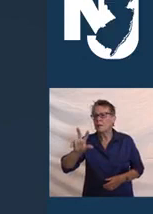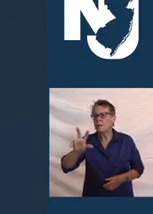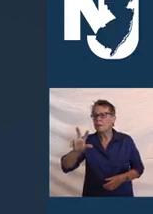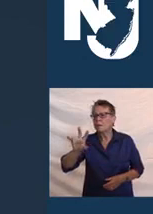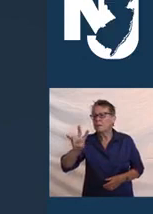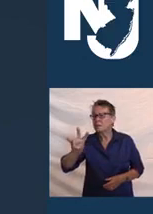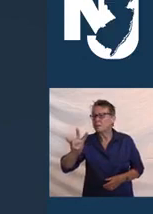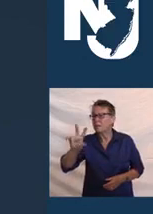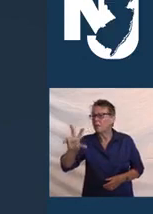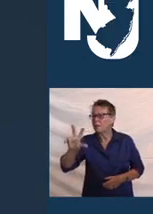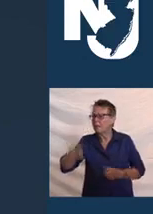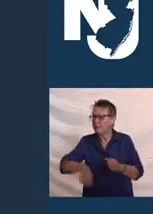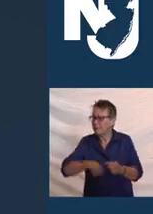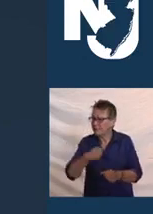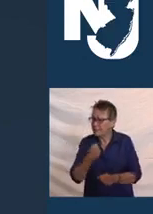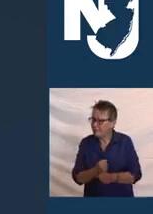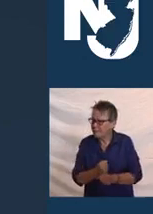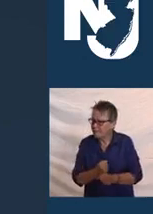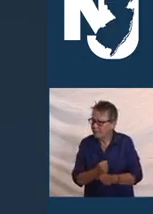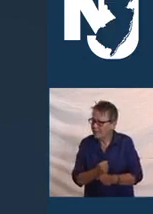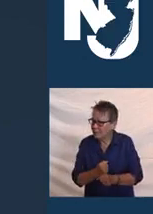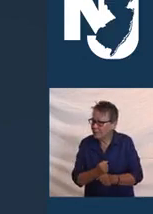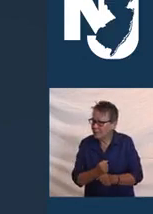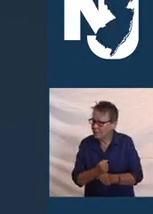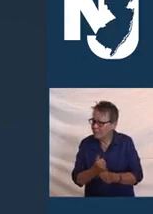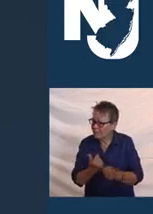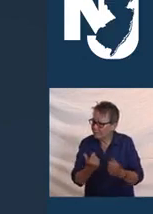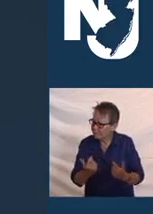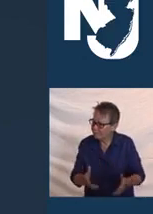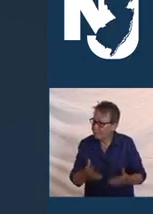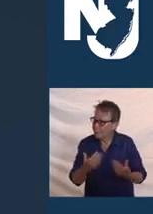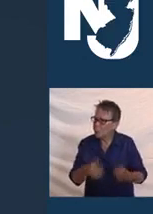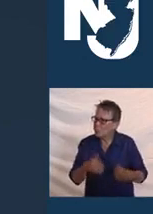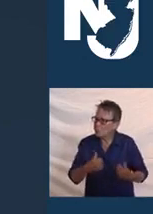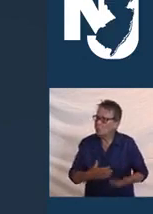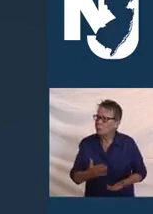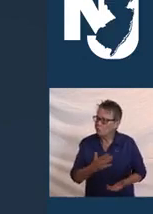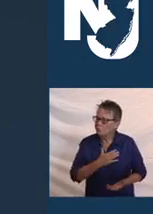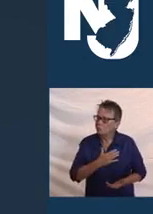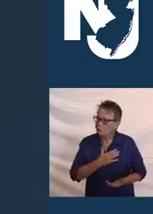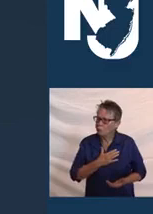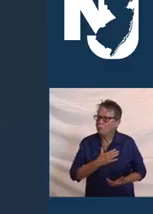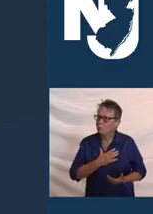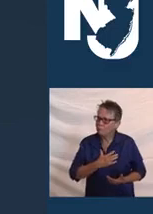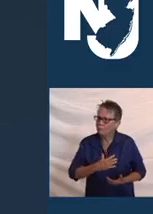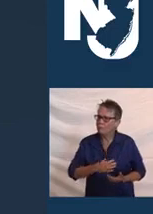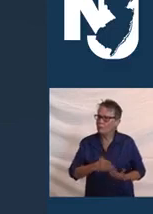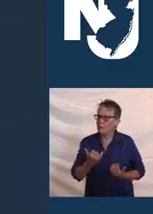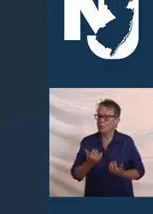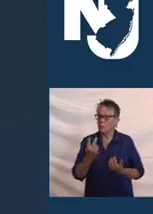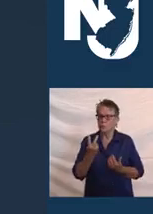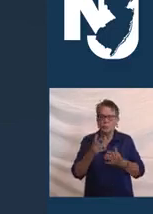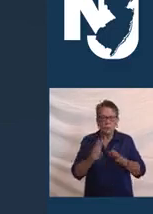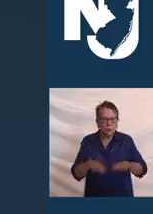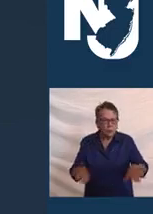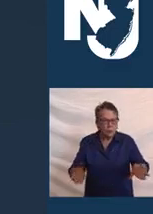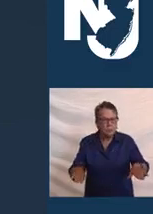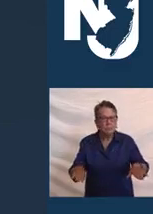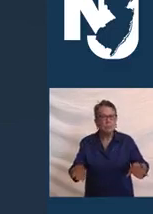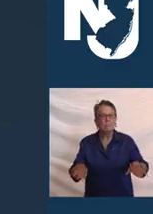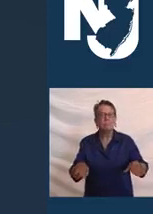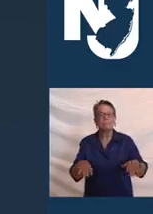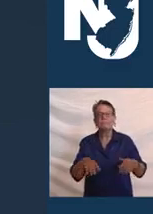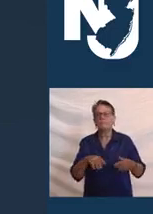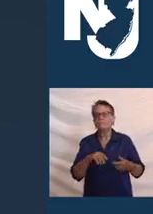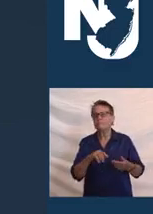daughters Jean and her husband Dwight, and Carol and her husband Ed, and I had the great honor last Wednesday of speaking with both Jean and Carol. He